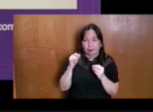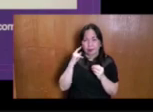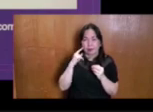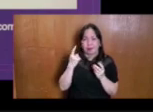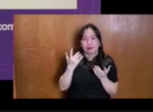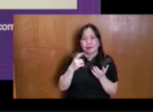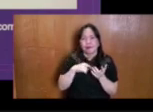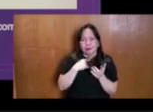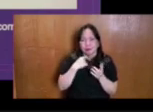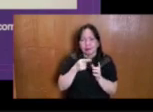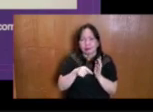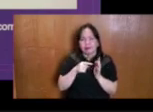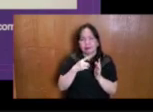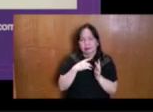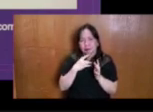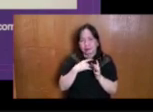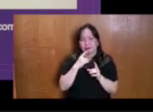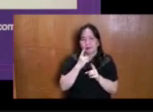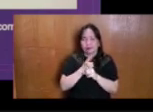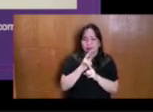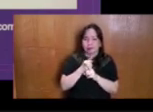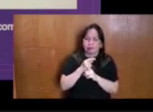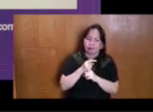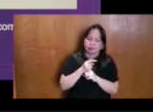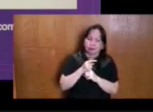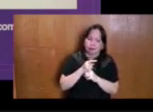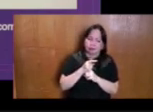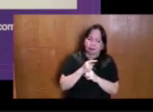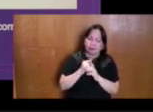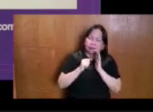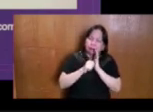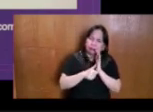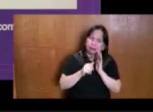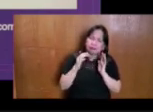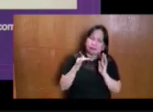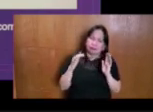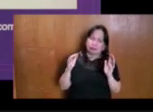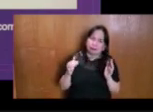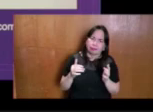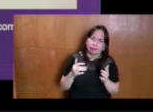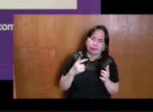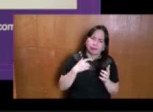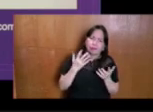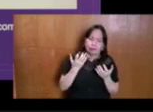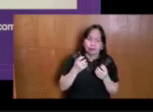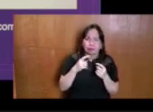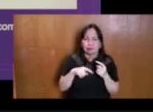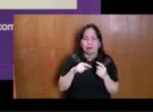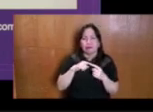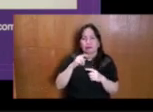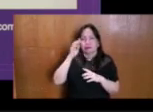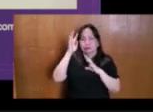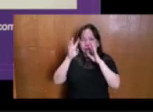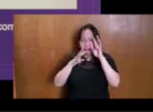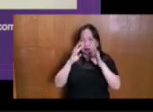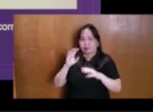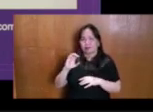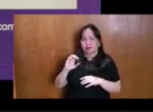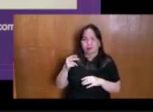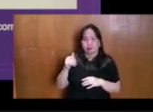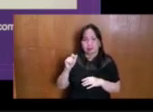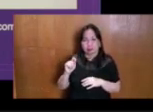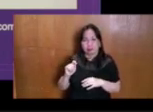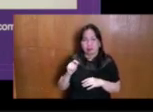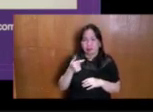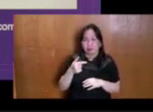help but emphasize that we could be somewhere in the Gartner hype cycle. So we have the innovations like ChatGPT. It depends. Oh, by the